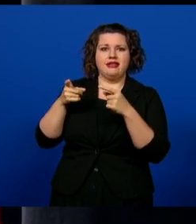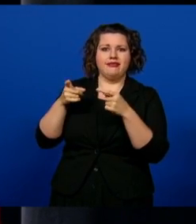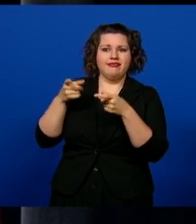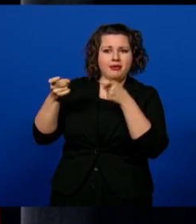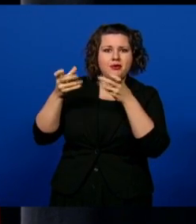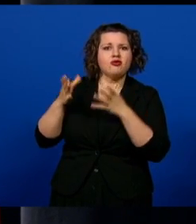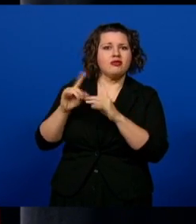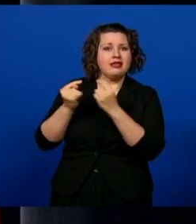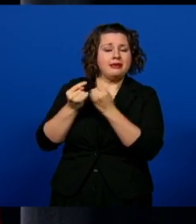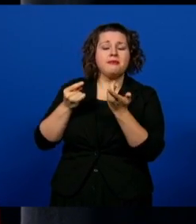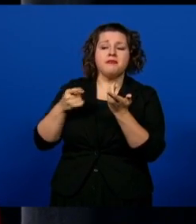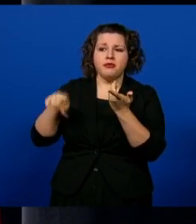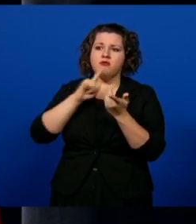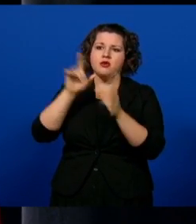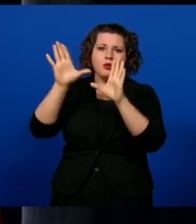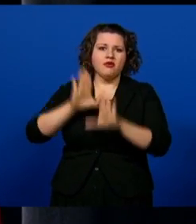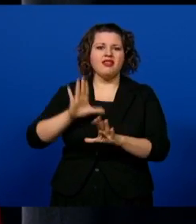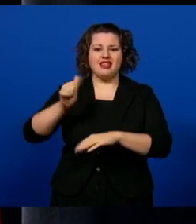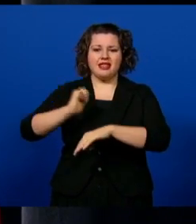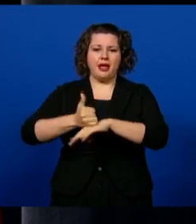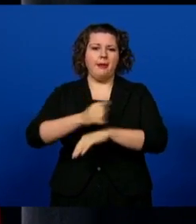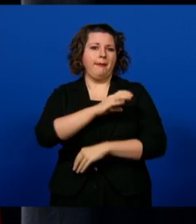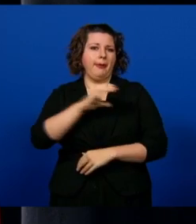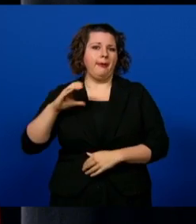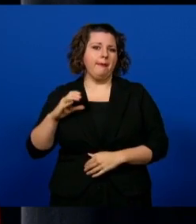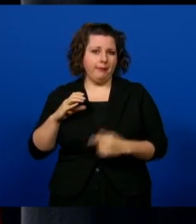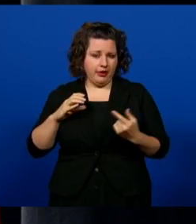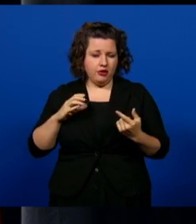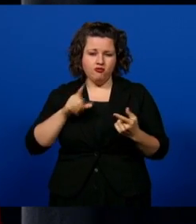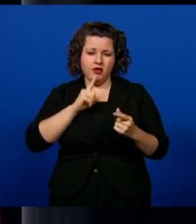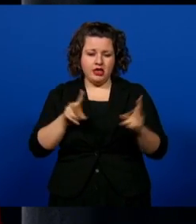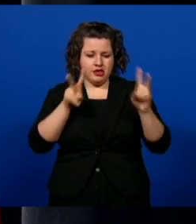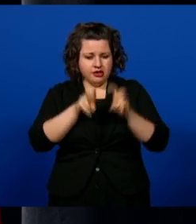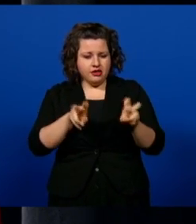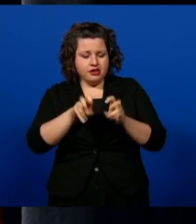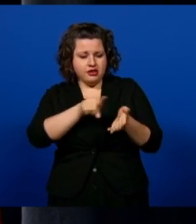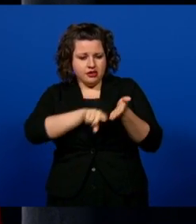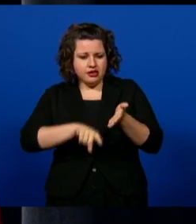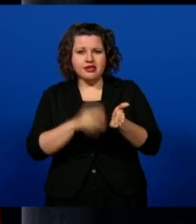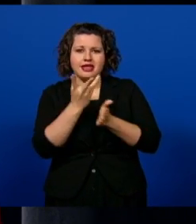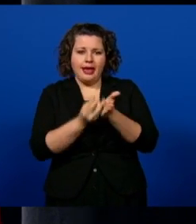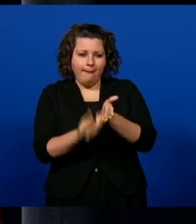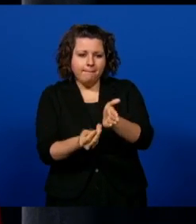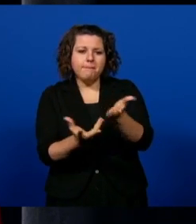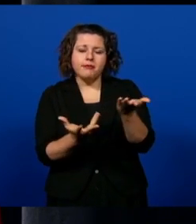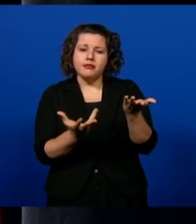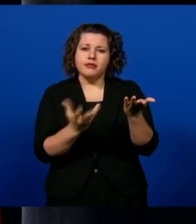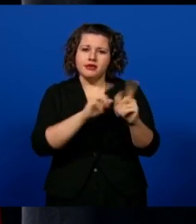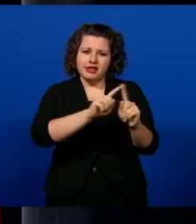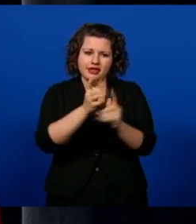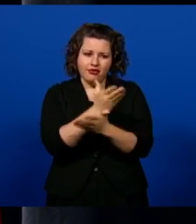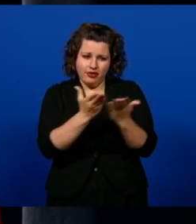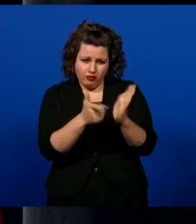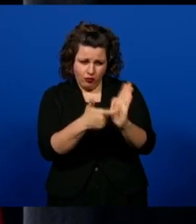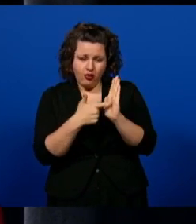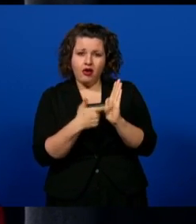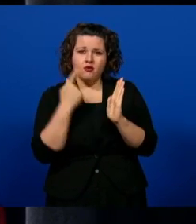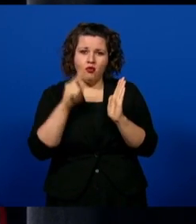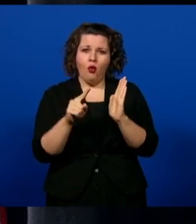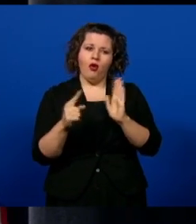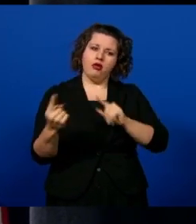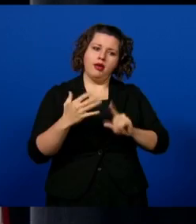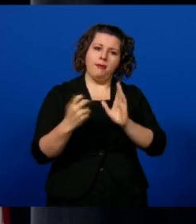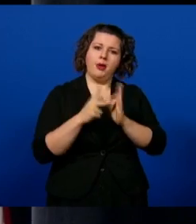about creating a committee that would look super intentionally into the gaps and the different things that would be needed for us to return in a safe